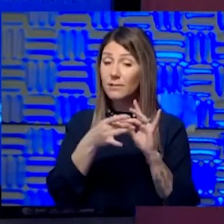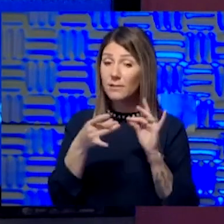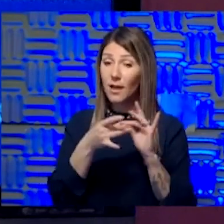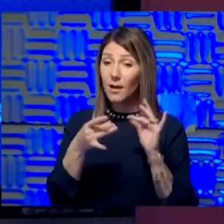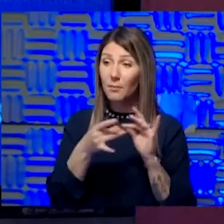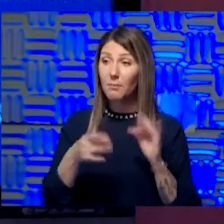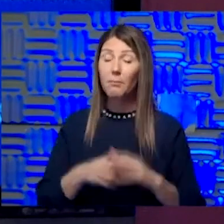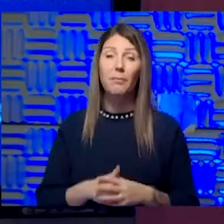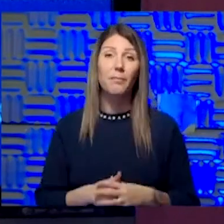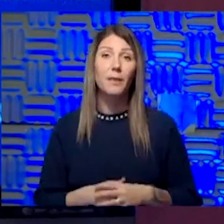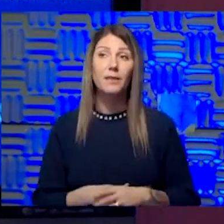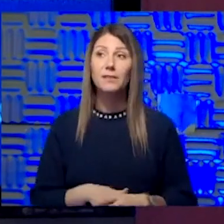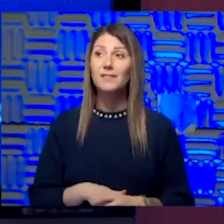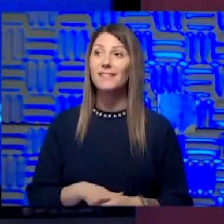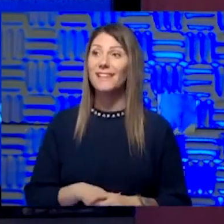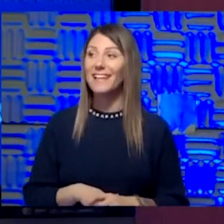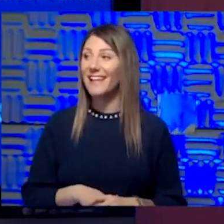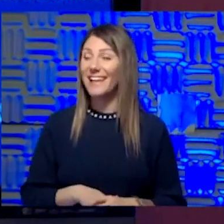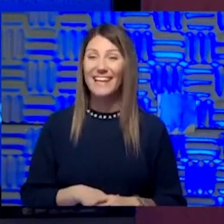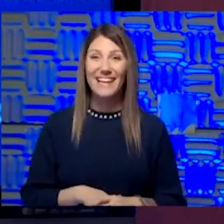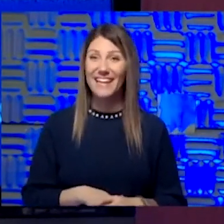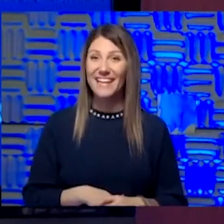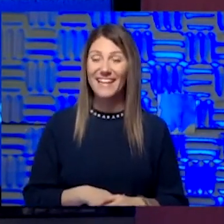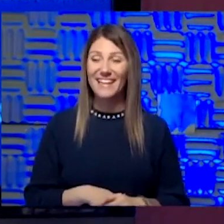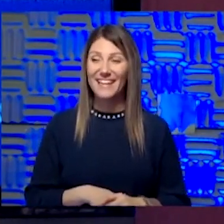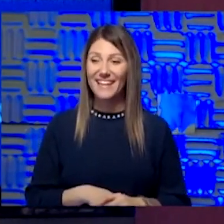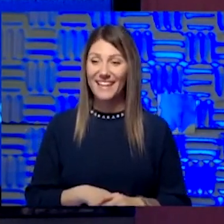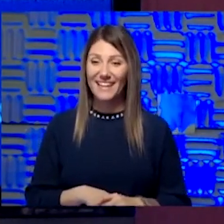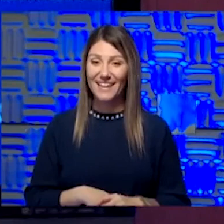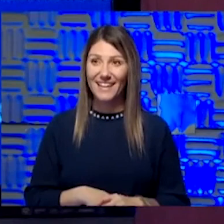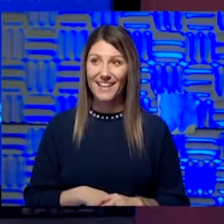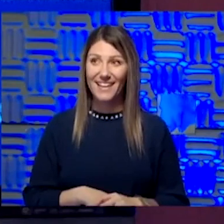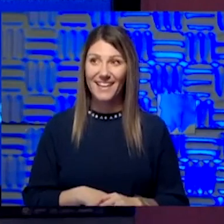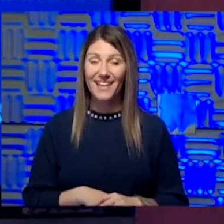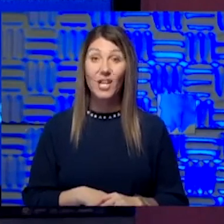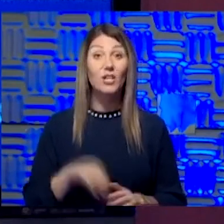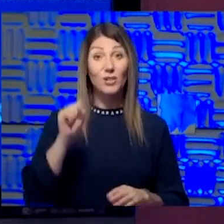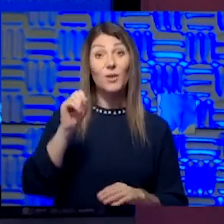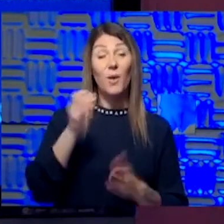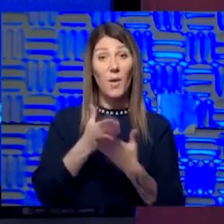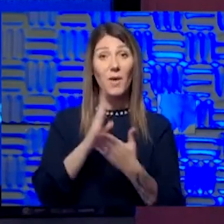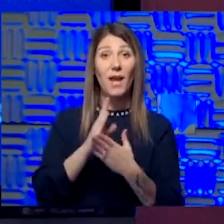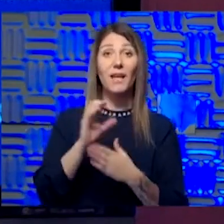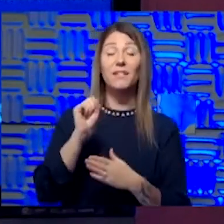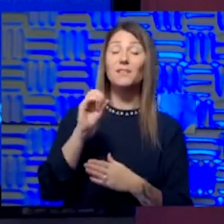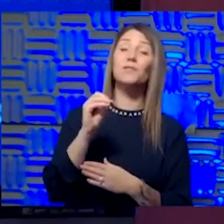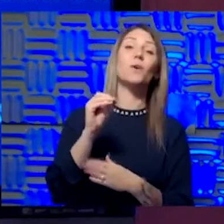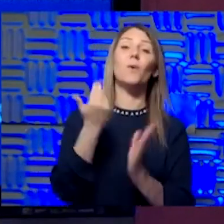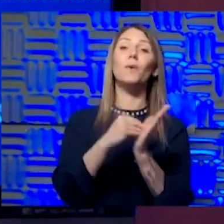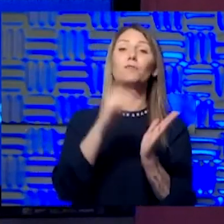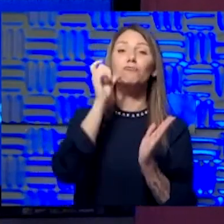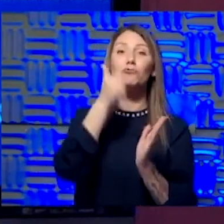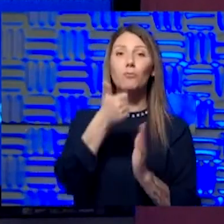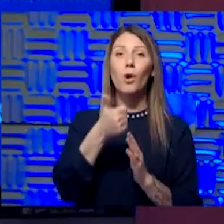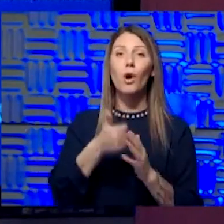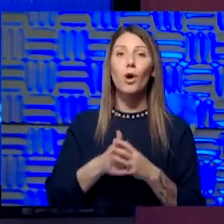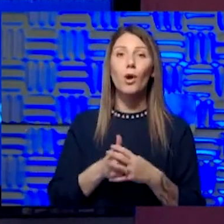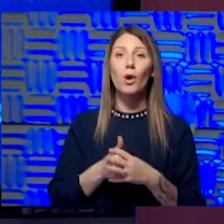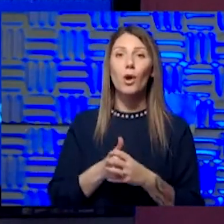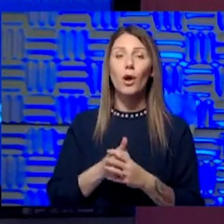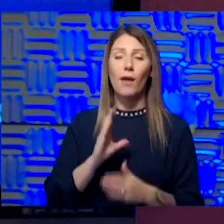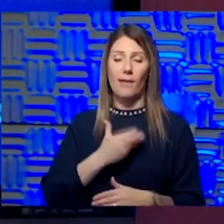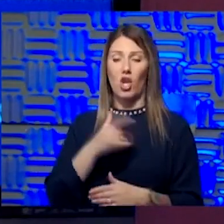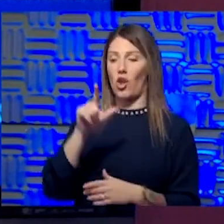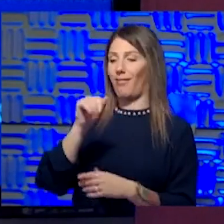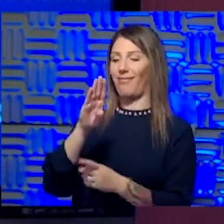Wind it up. All right. Yep. So again, tomorrow we'll have our